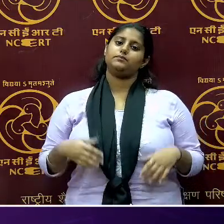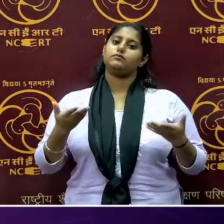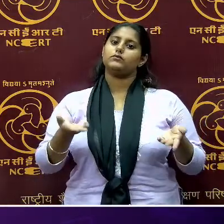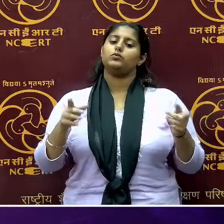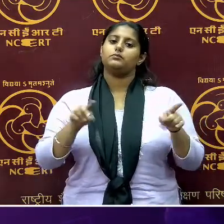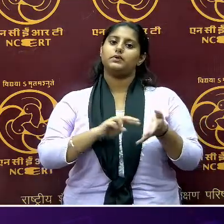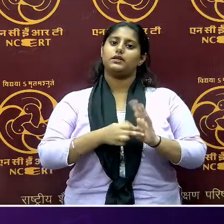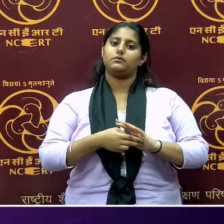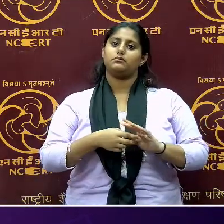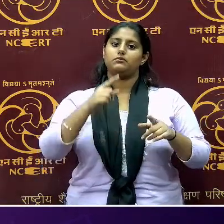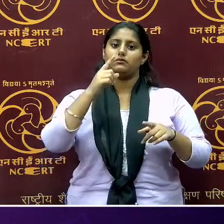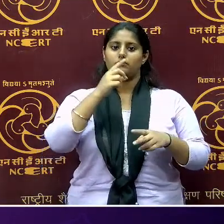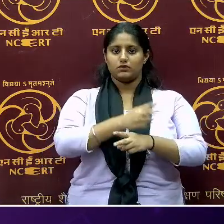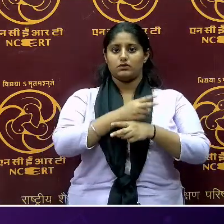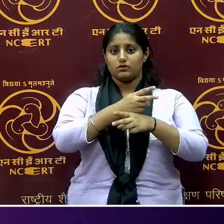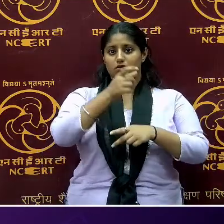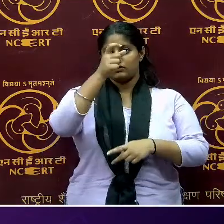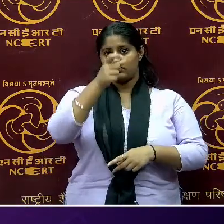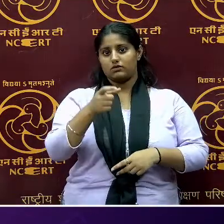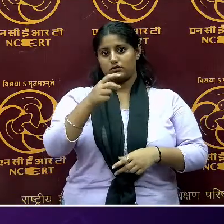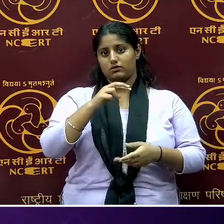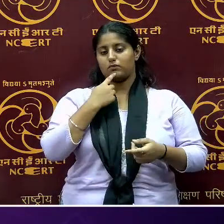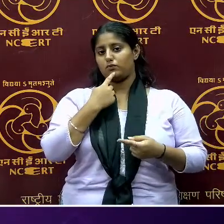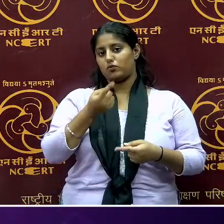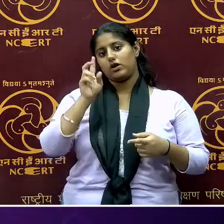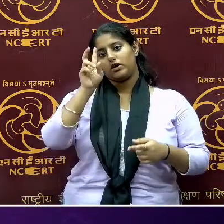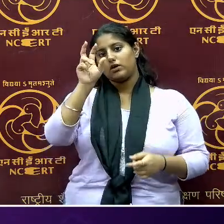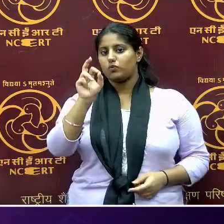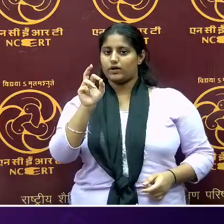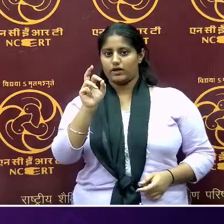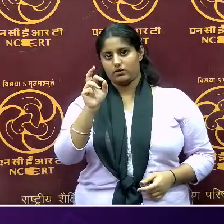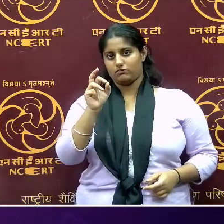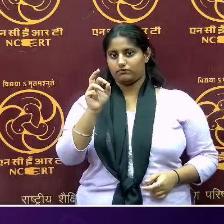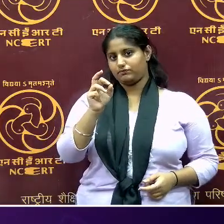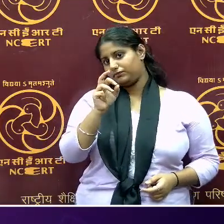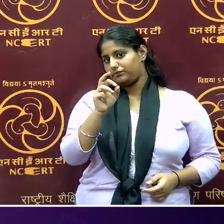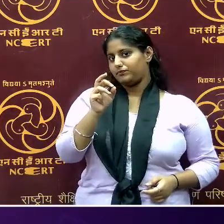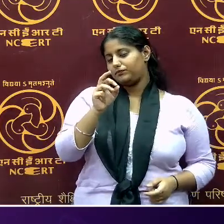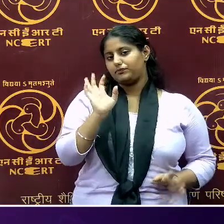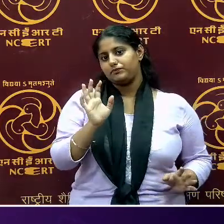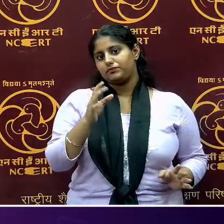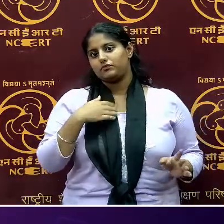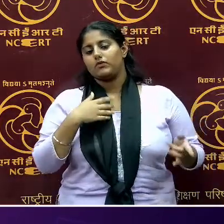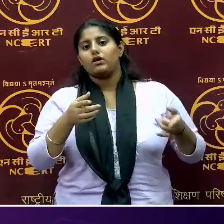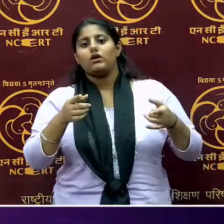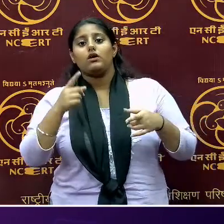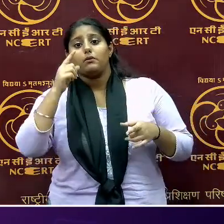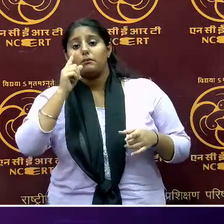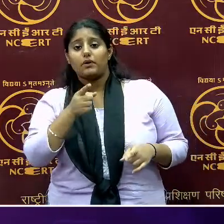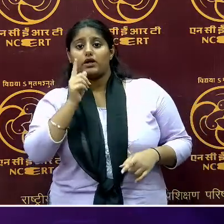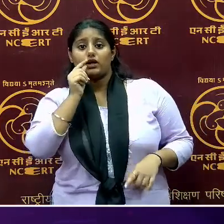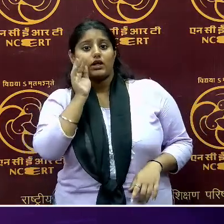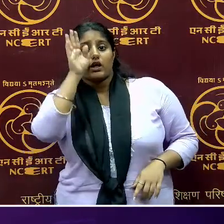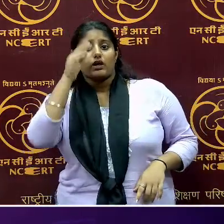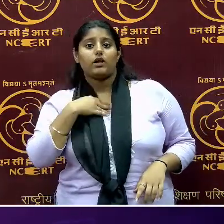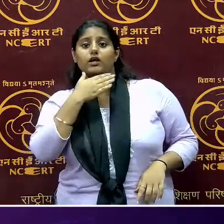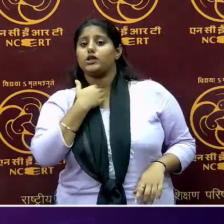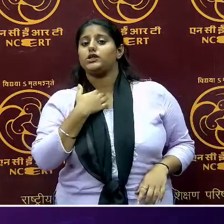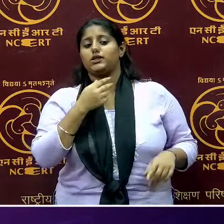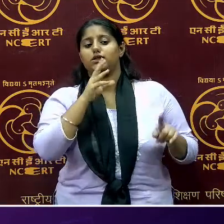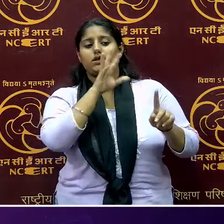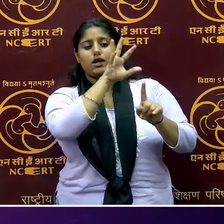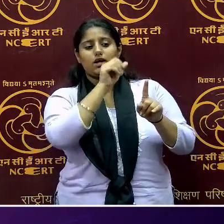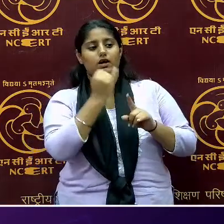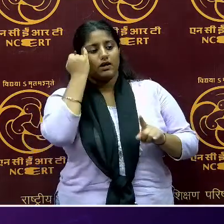explained that, your majesty, the horses are 20. King could not notice his clever idea. What he had done was,